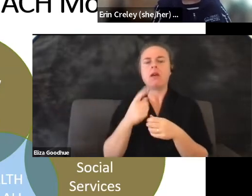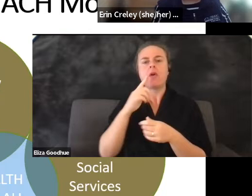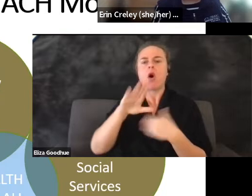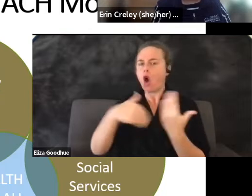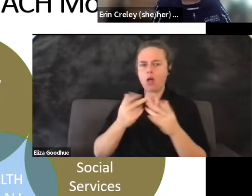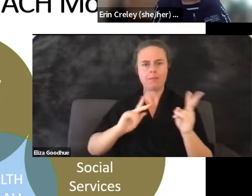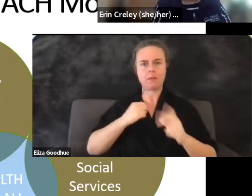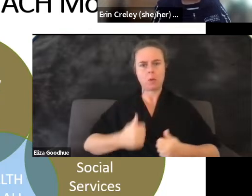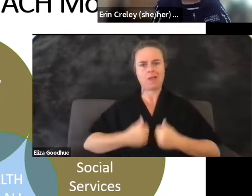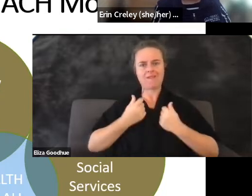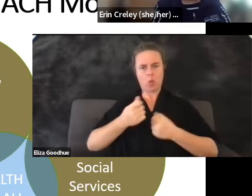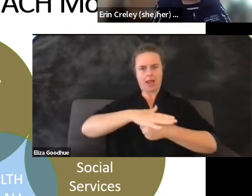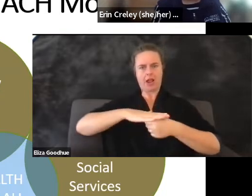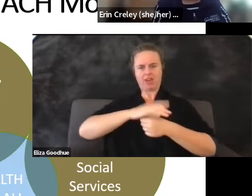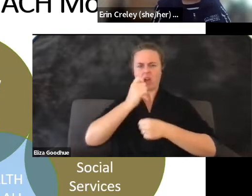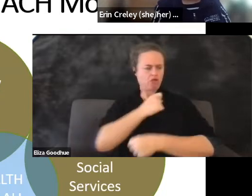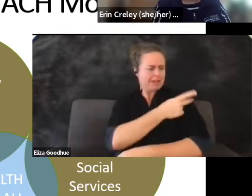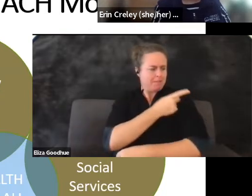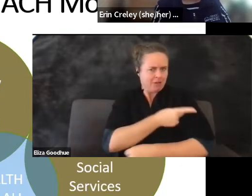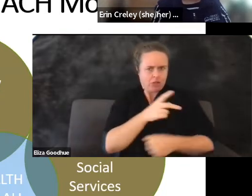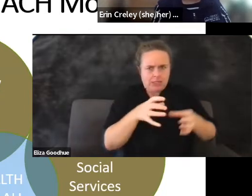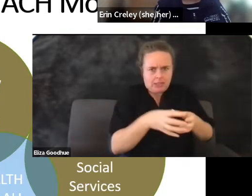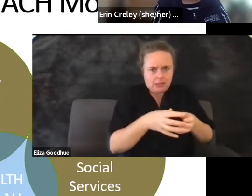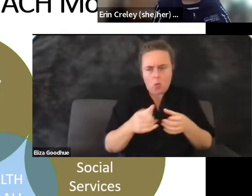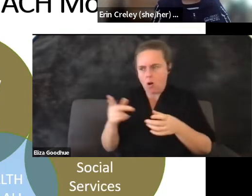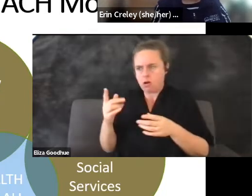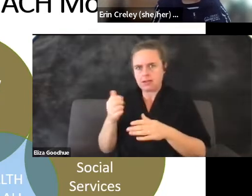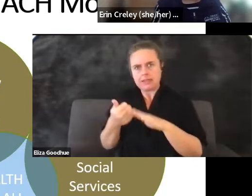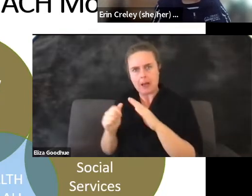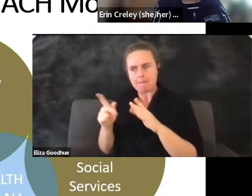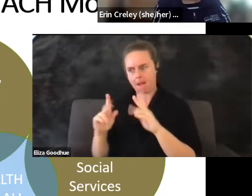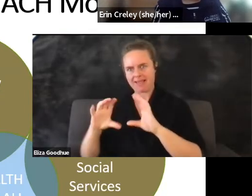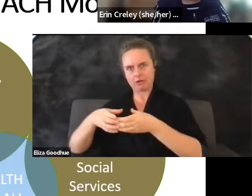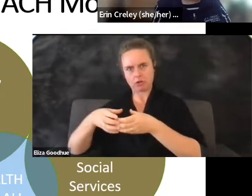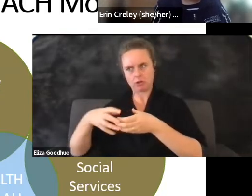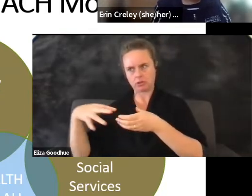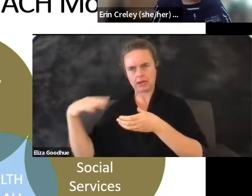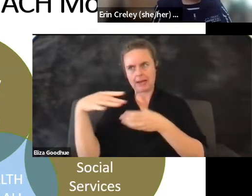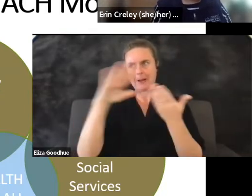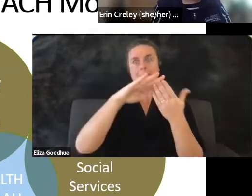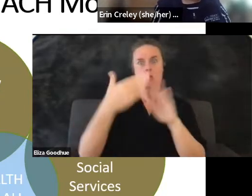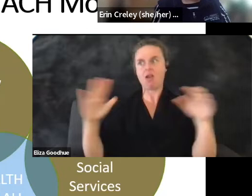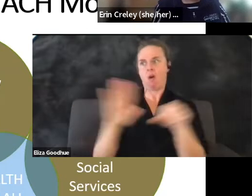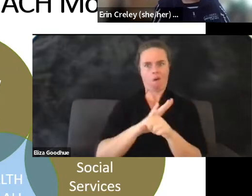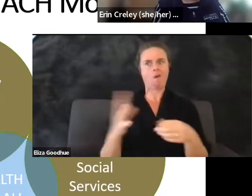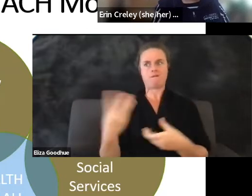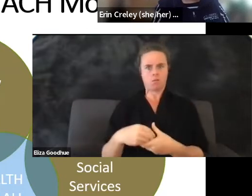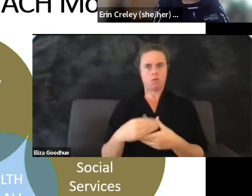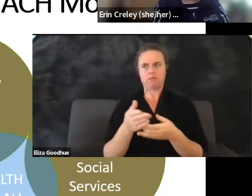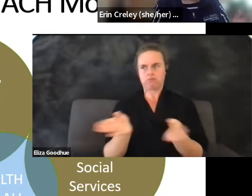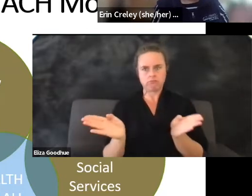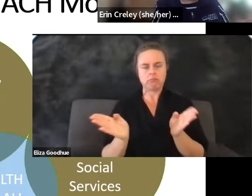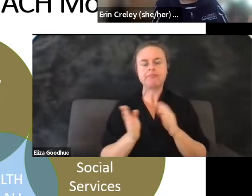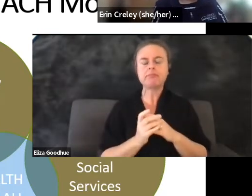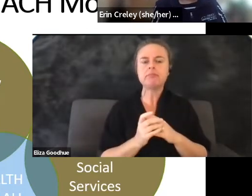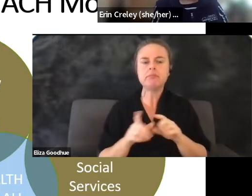rather than just a patient panel or a population, a subpopulation within a community. It also brings together